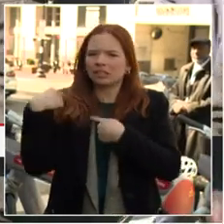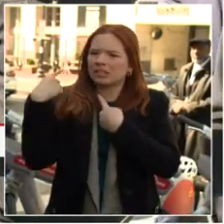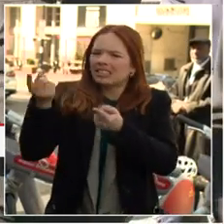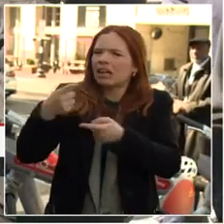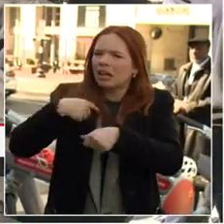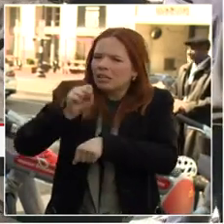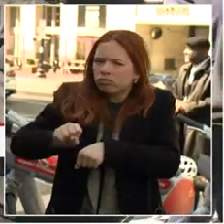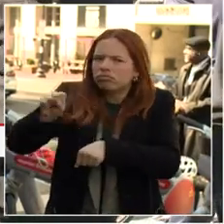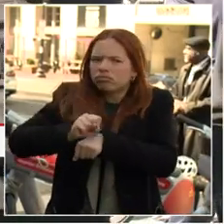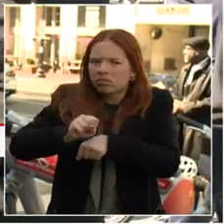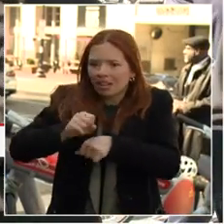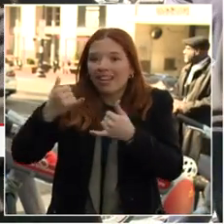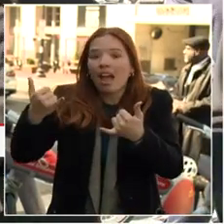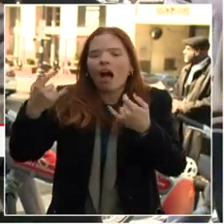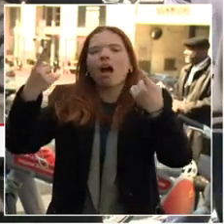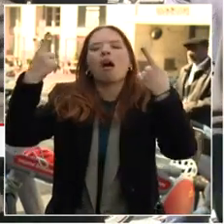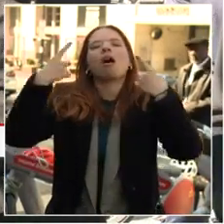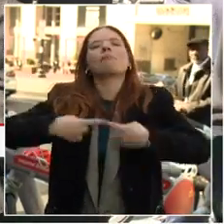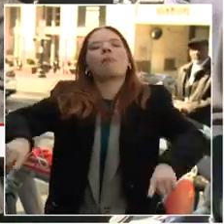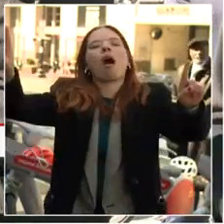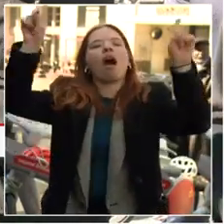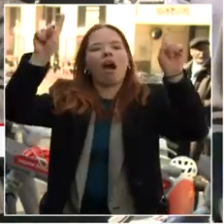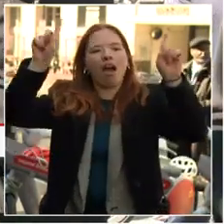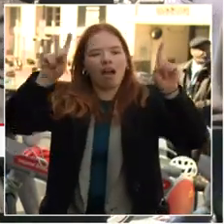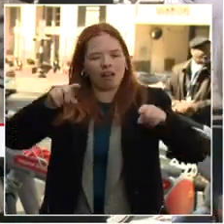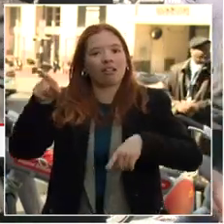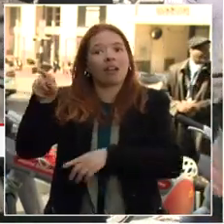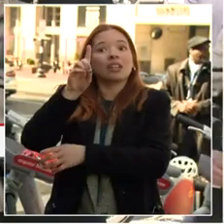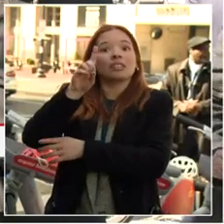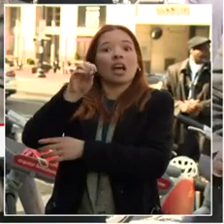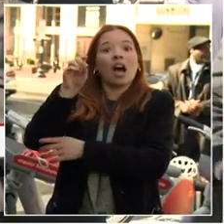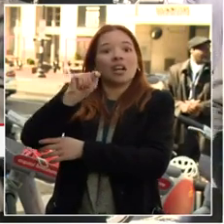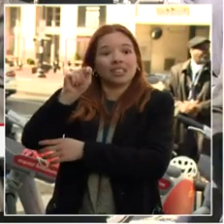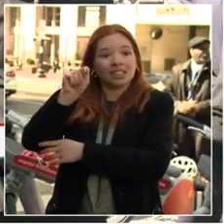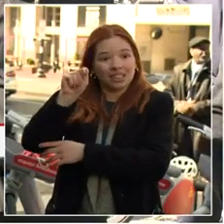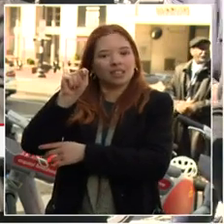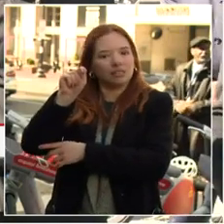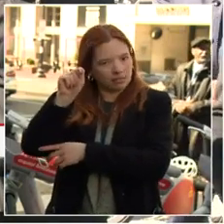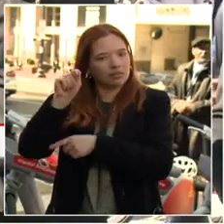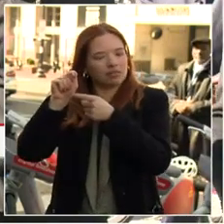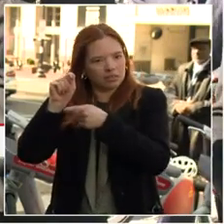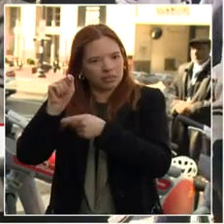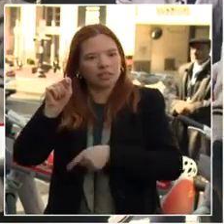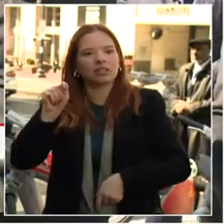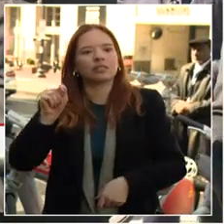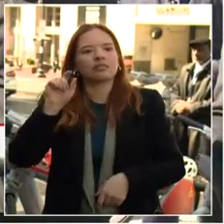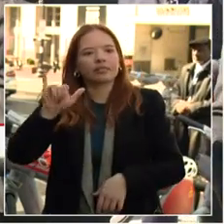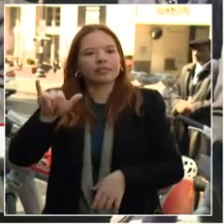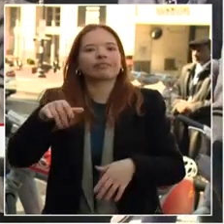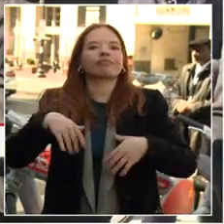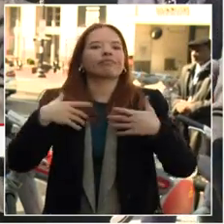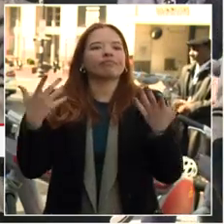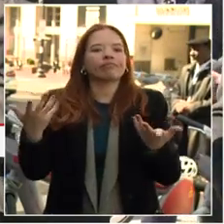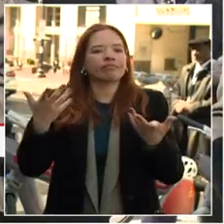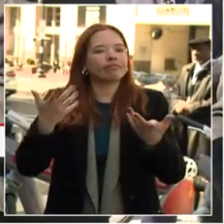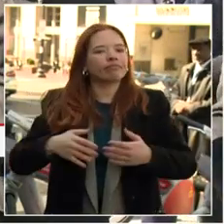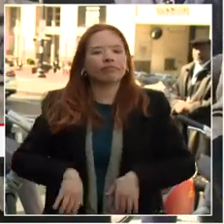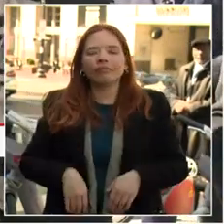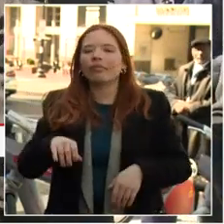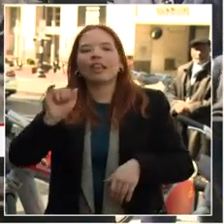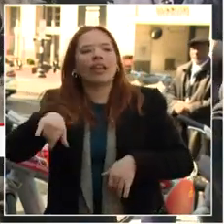we get to celebrate with our DDOT team, members of the public who have been working with us over the